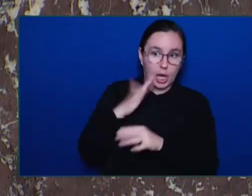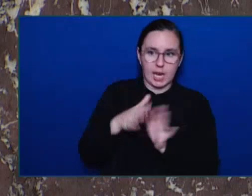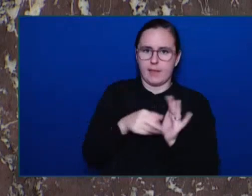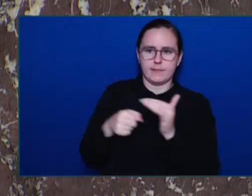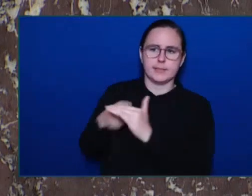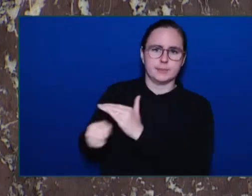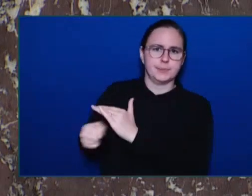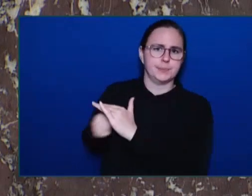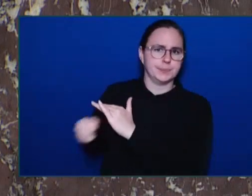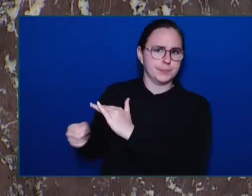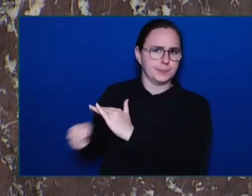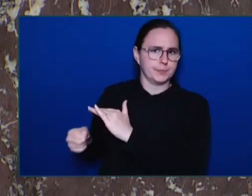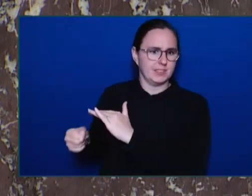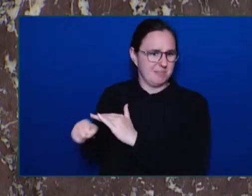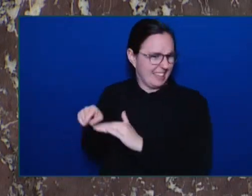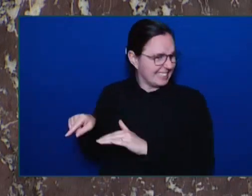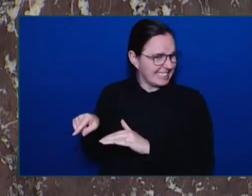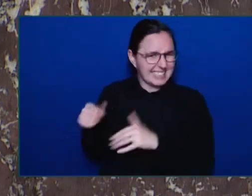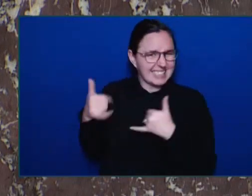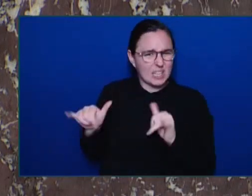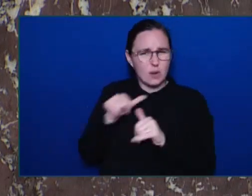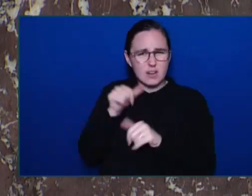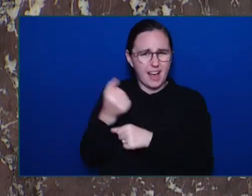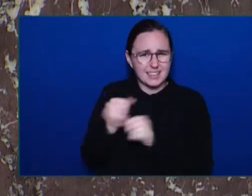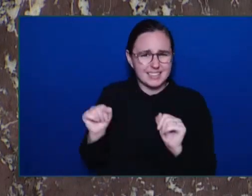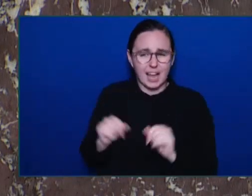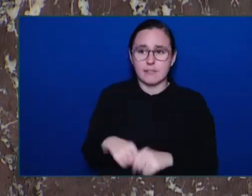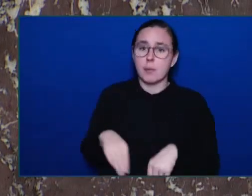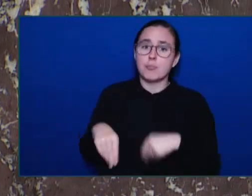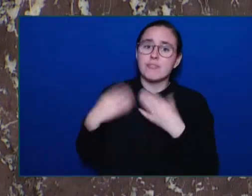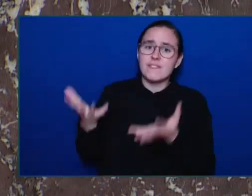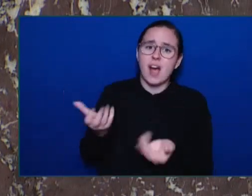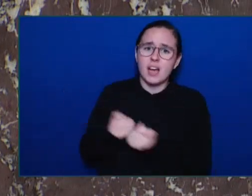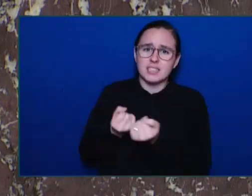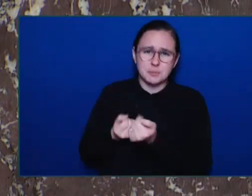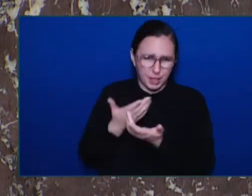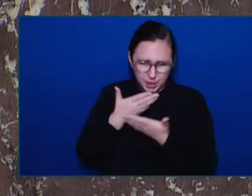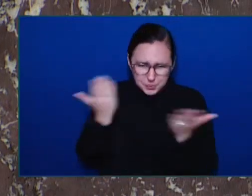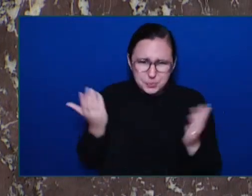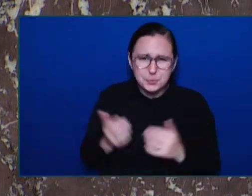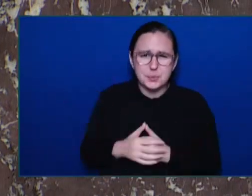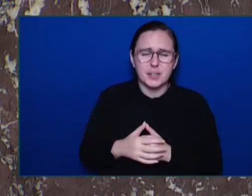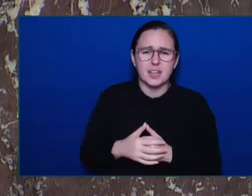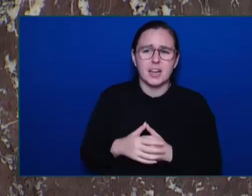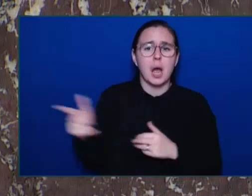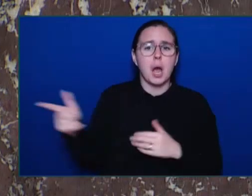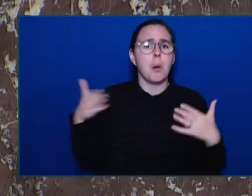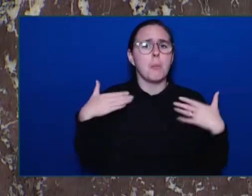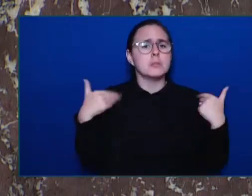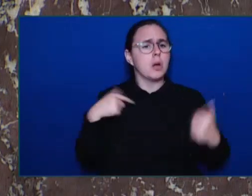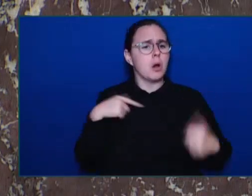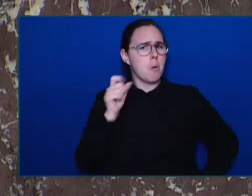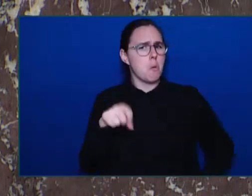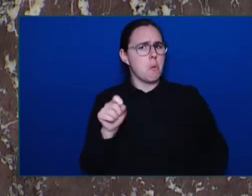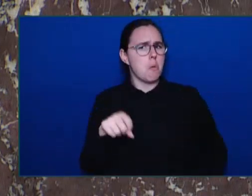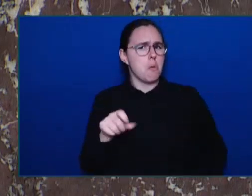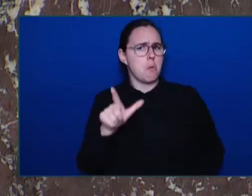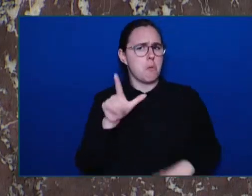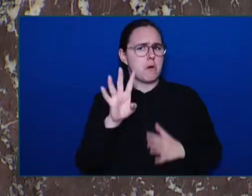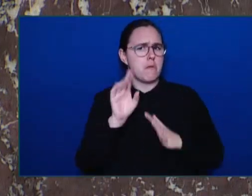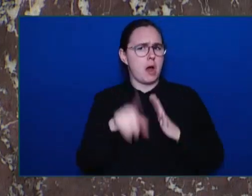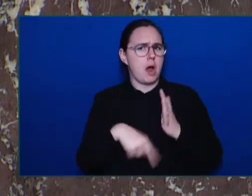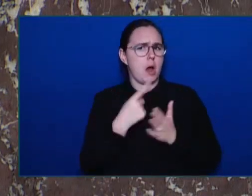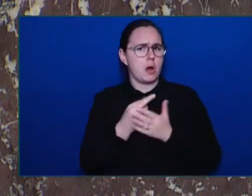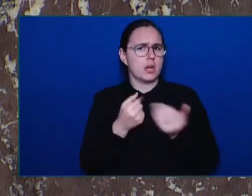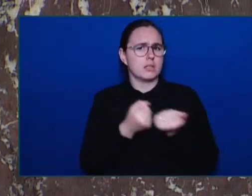24-hour supports that he claims exist are just someone staffing the front lobby. No nurses, no medical professionals,